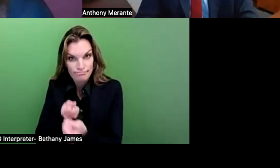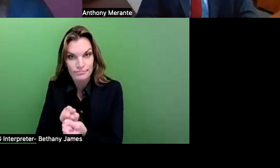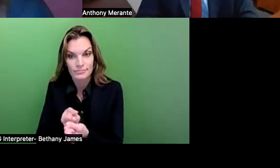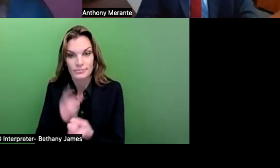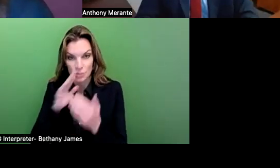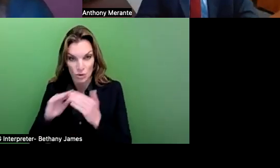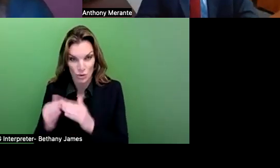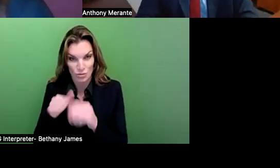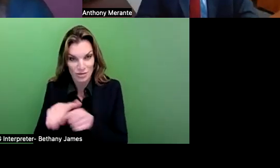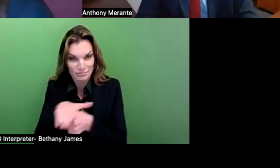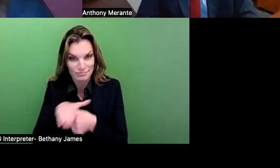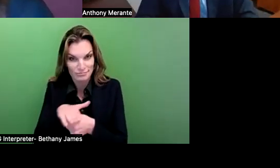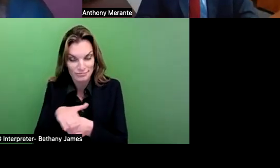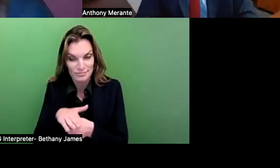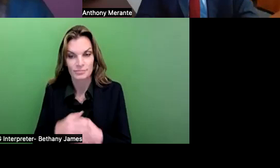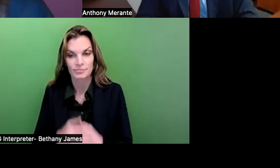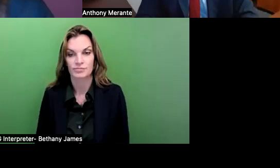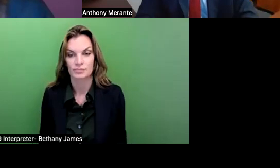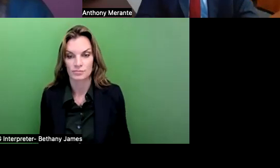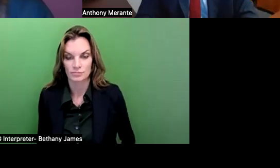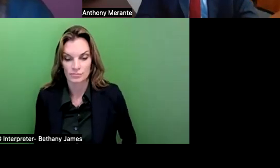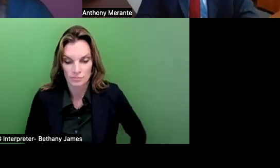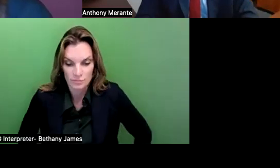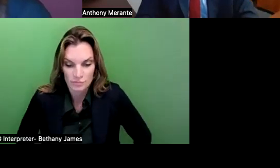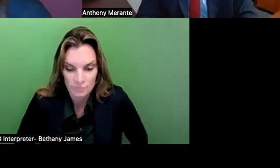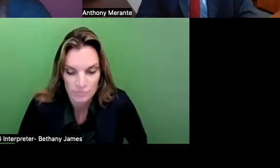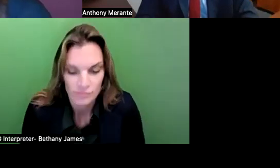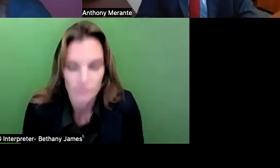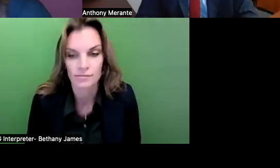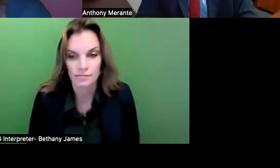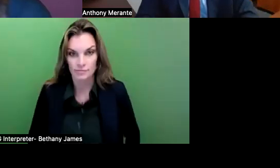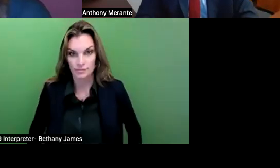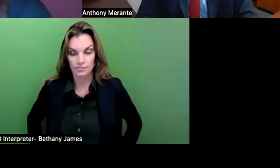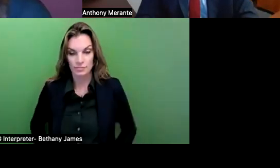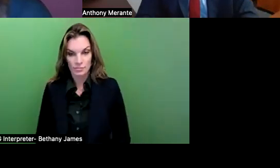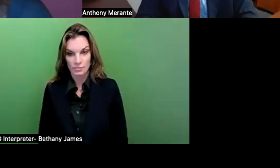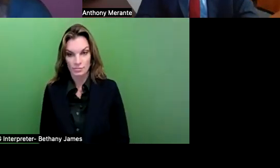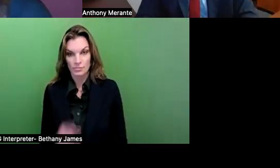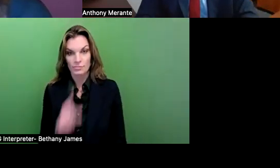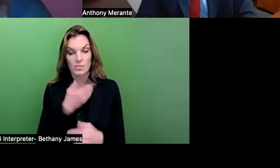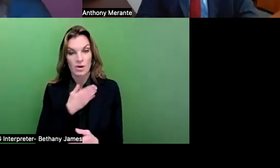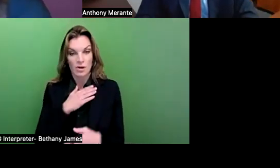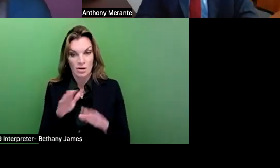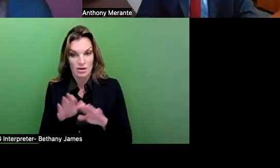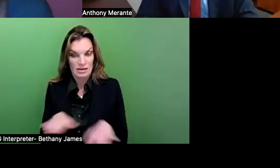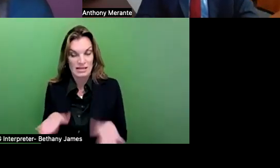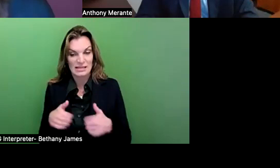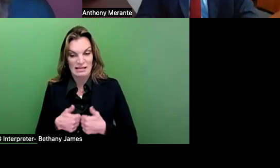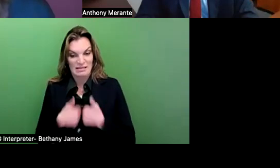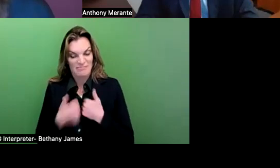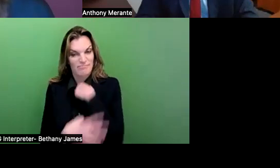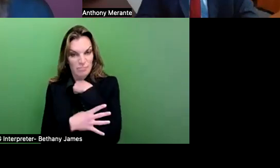settings, our kids have 75% of our kids live at or below the rate of